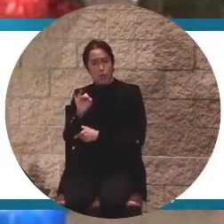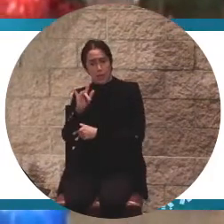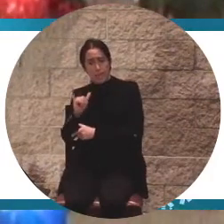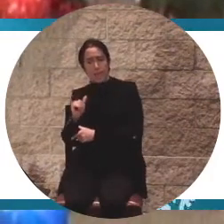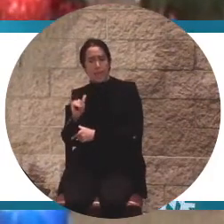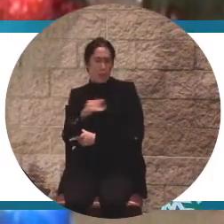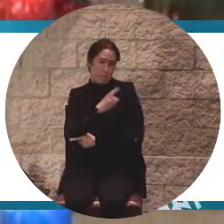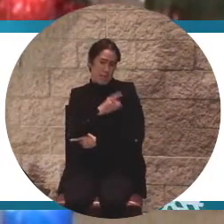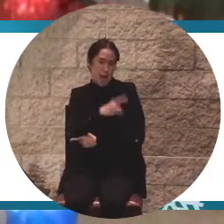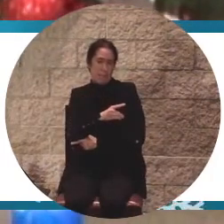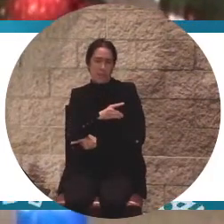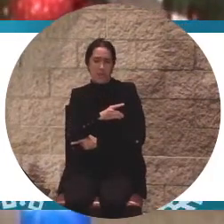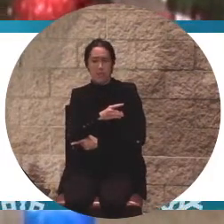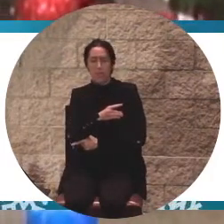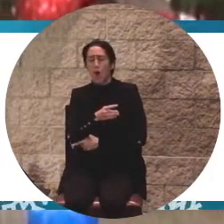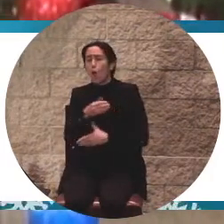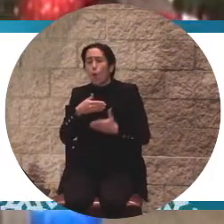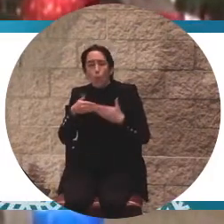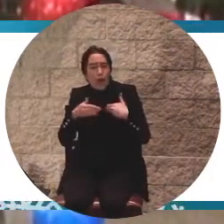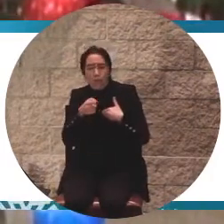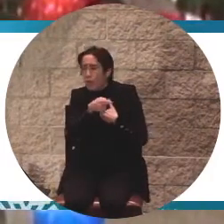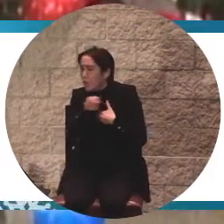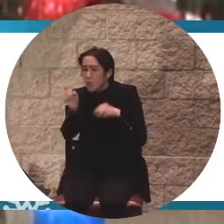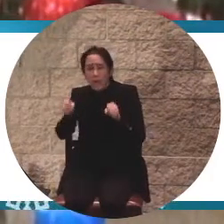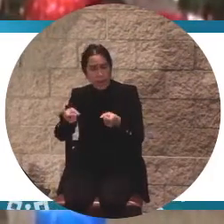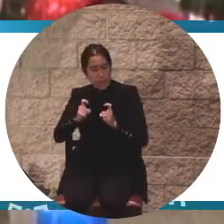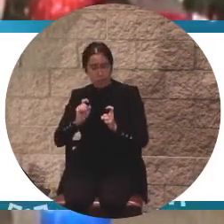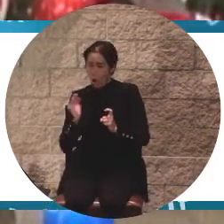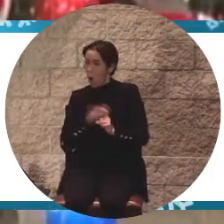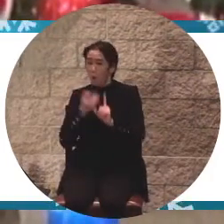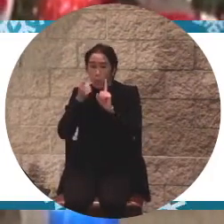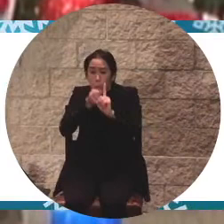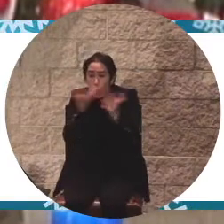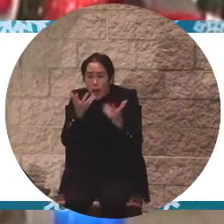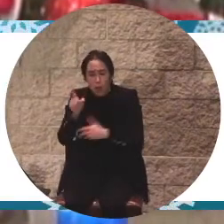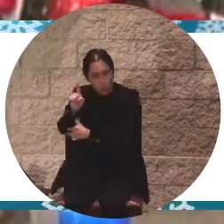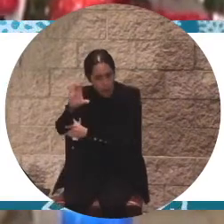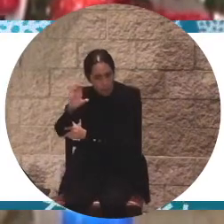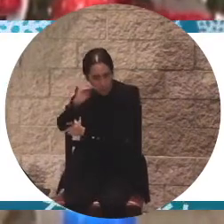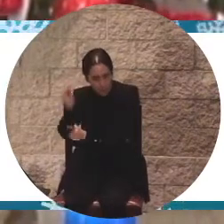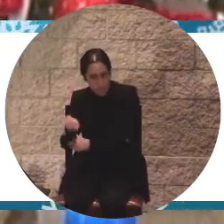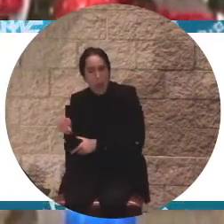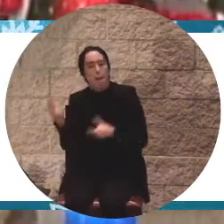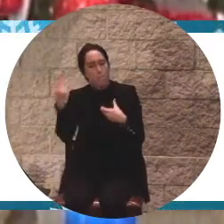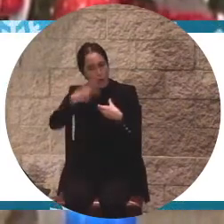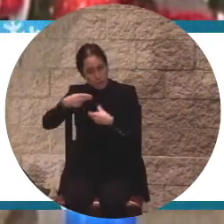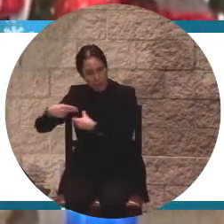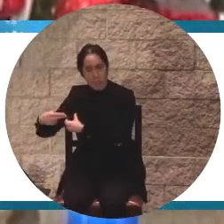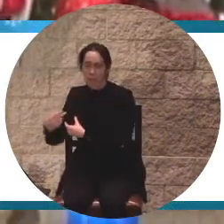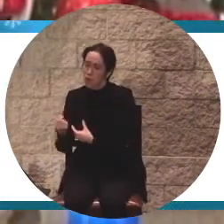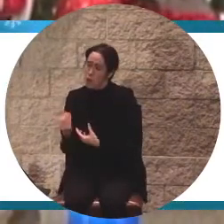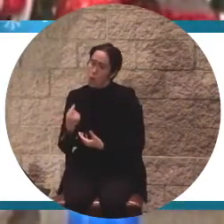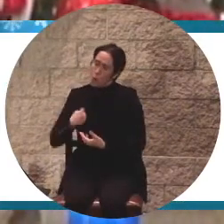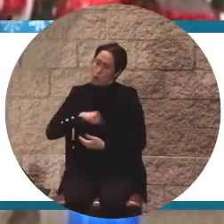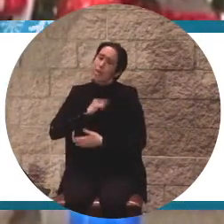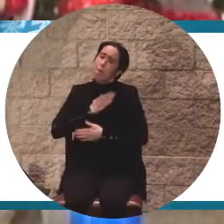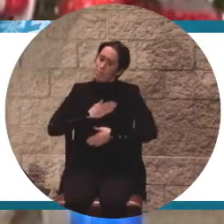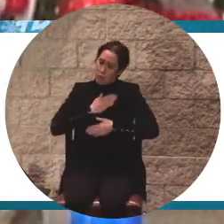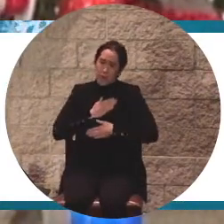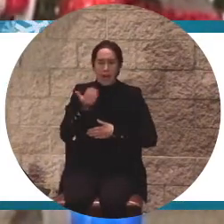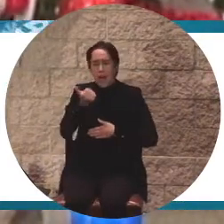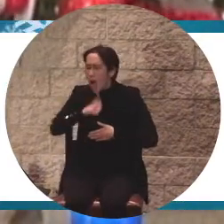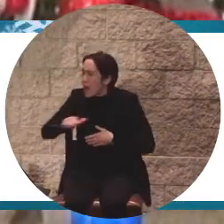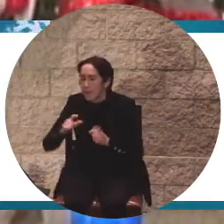however much you can give. Our goal is 100% participation. So we would appreciate a gift. You know,